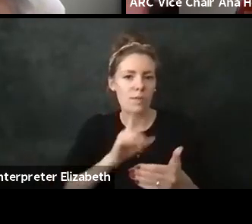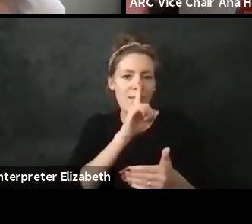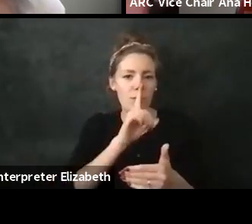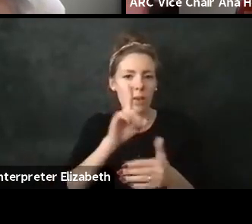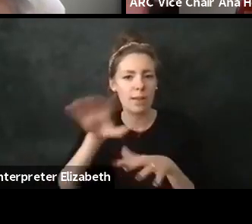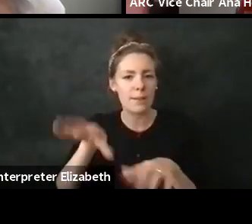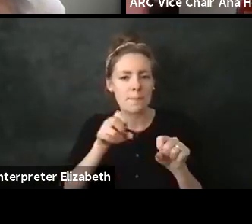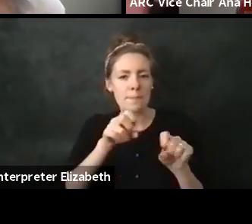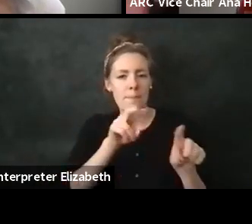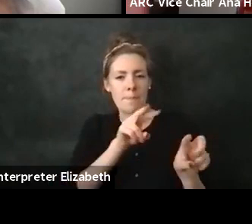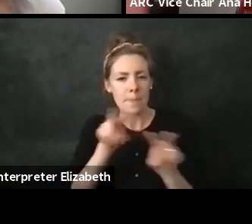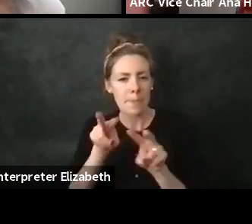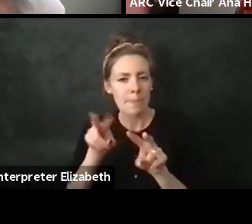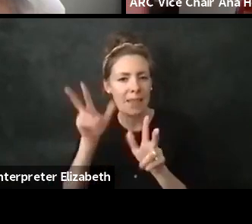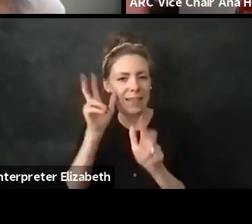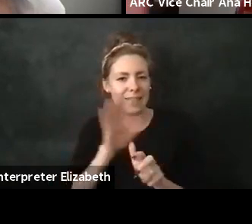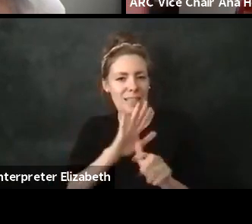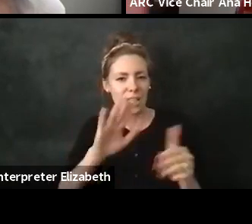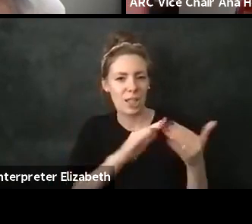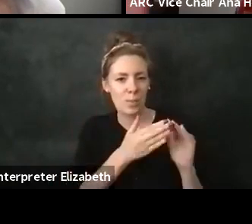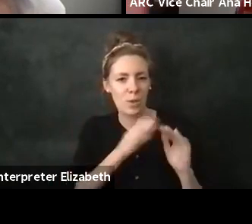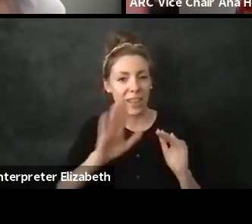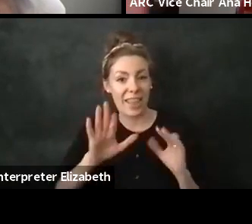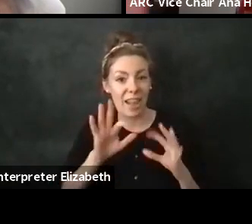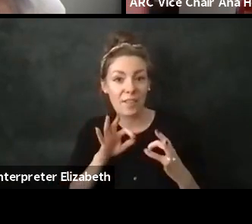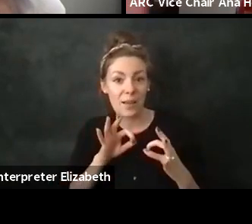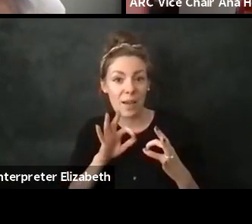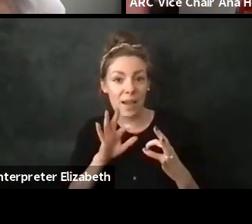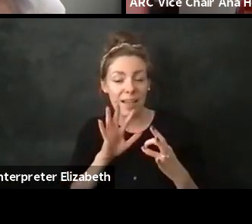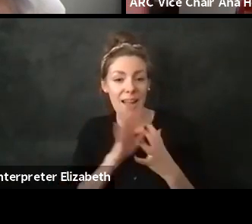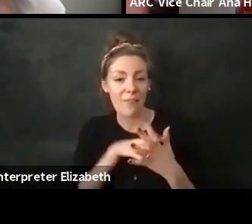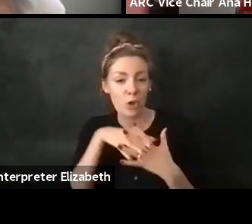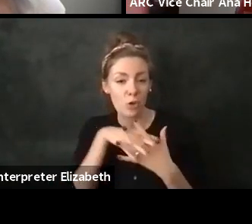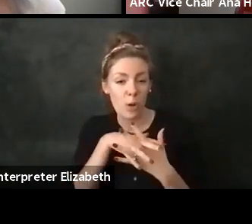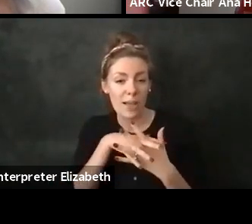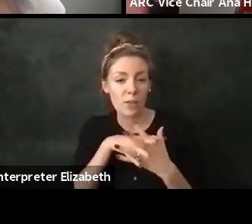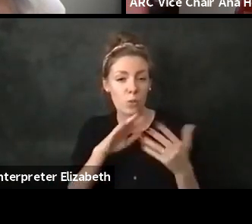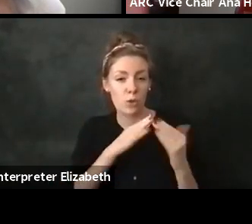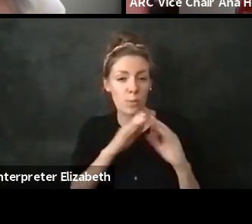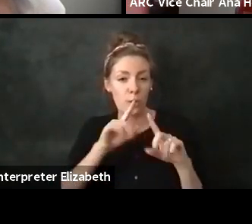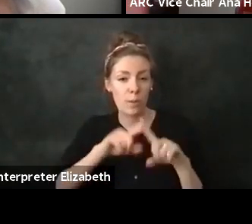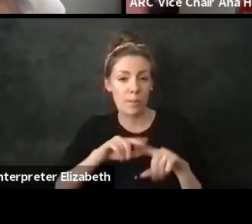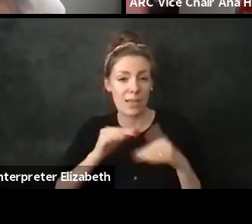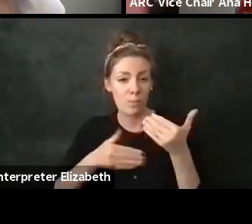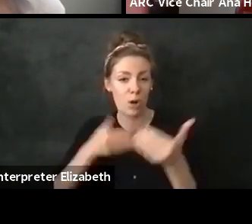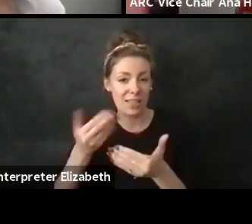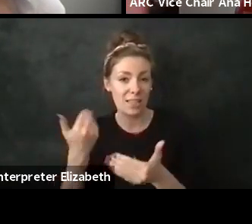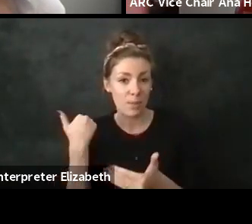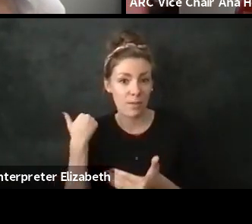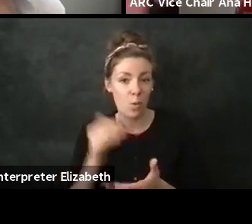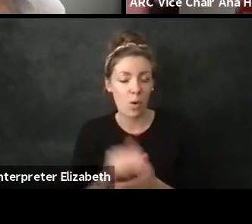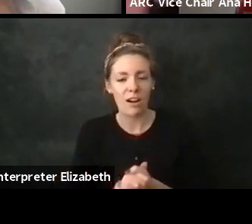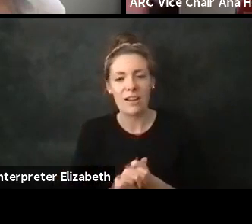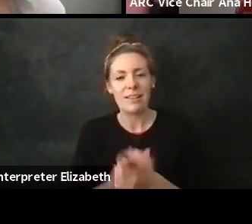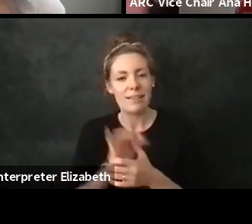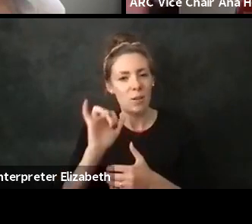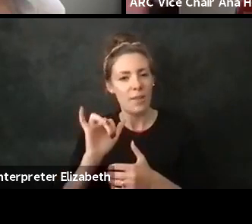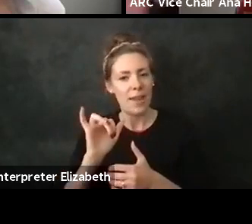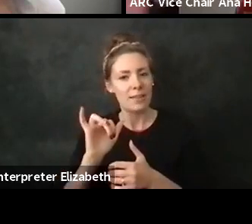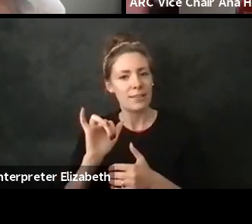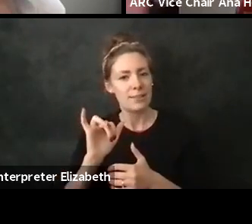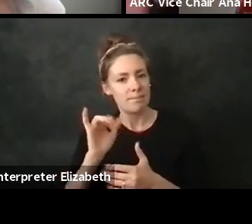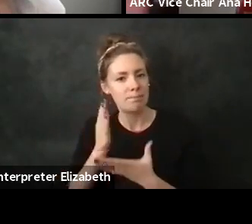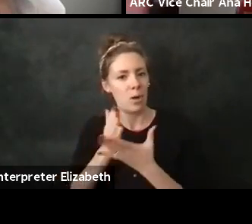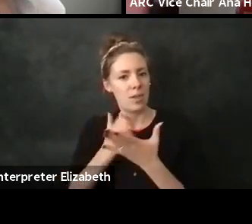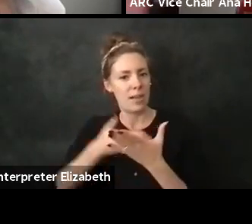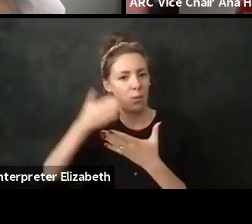taken a look and listened to the community and had a grassroots community-based process for before. So that's kind of a note that I personally wanted to